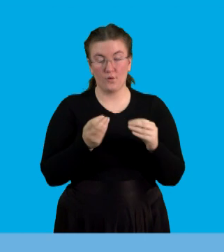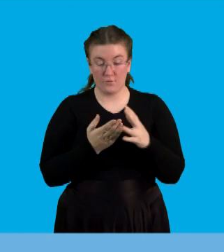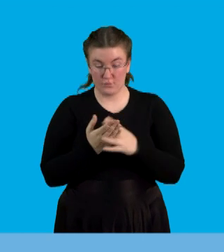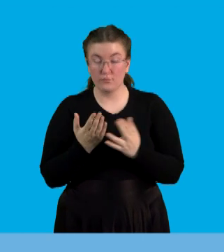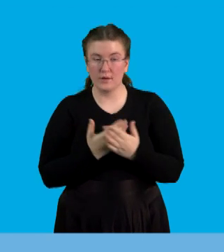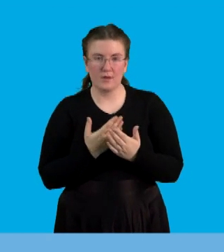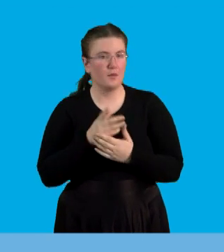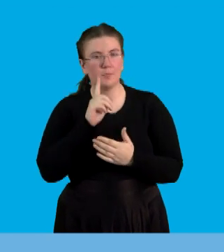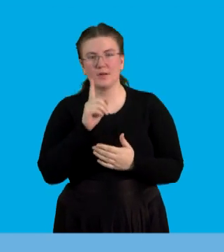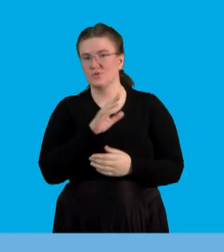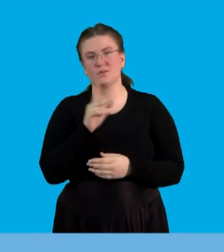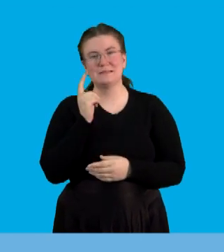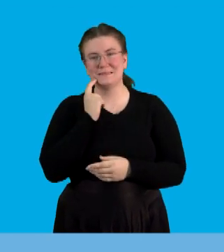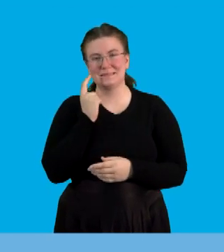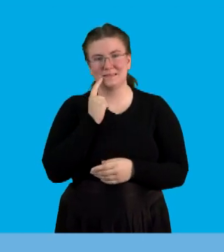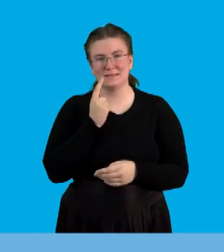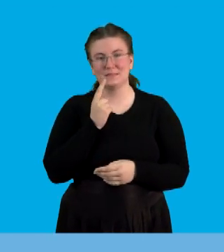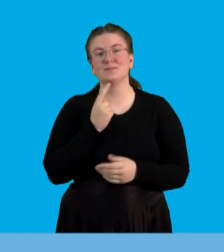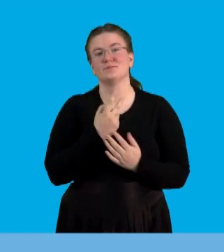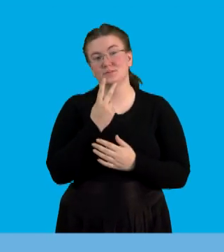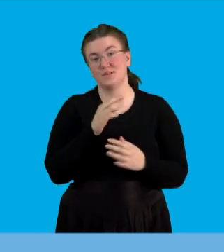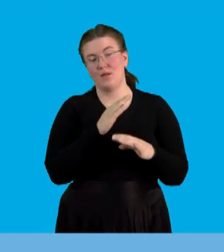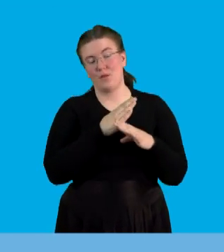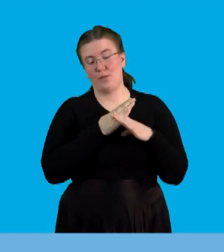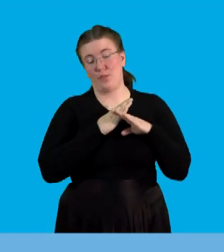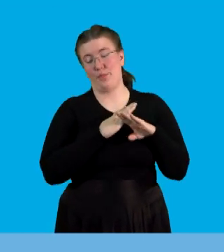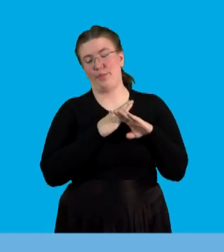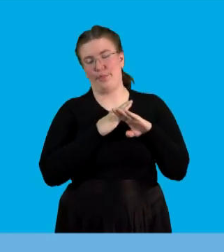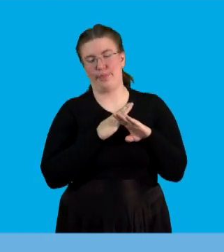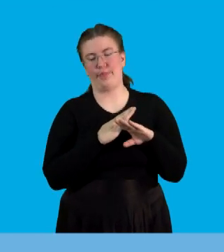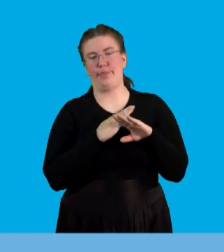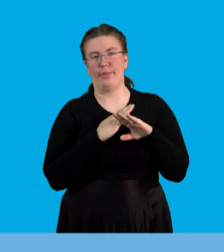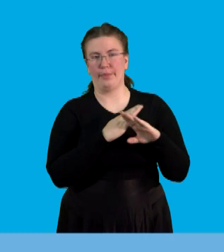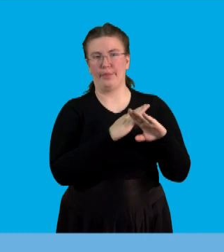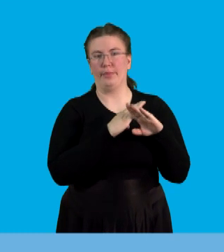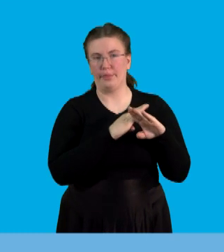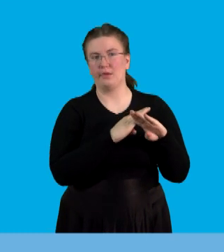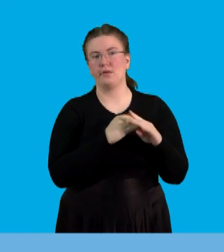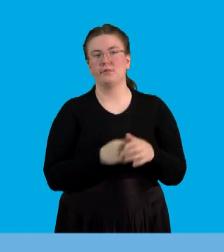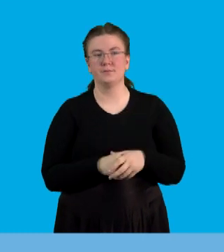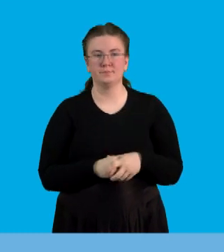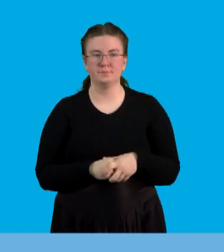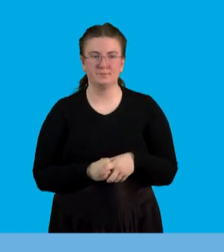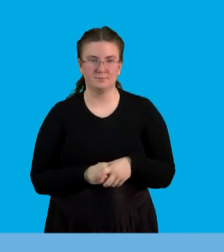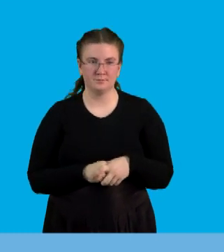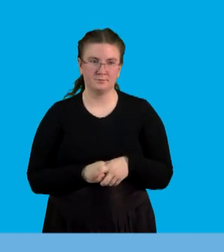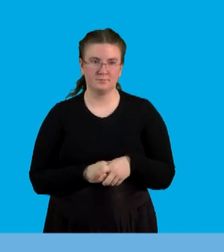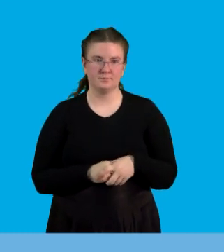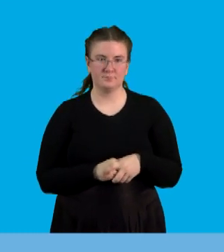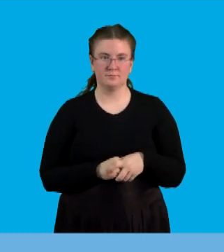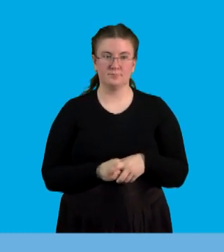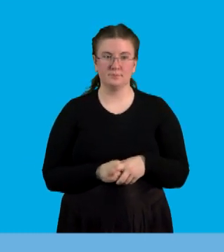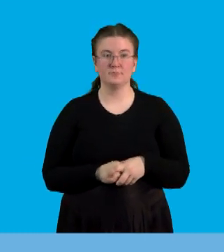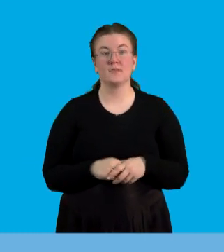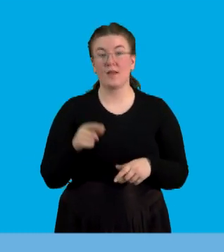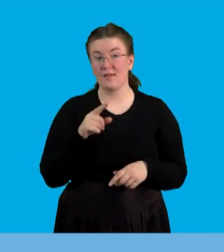electrons to pass through them. Hence resistor, they are resisting the movement or the flow of electrical current.